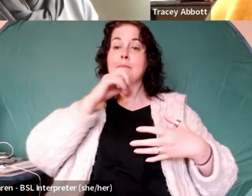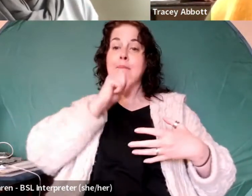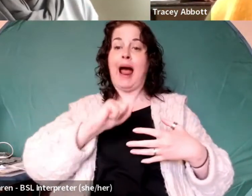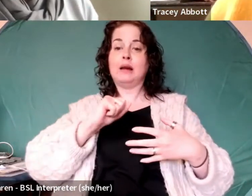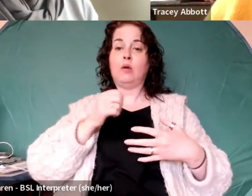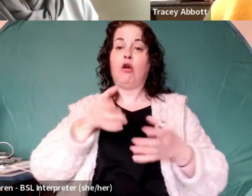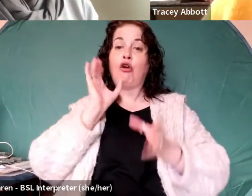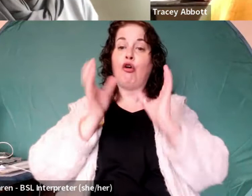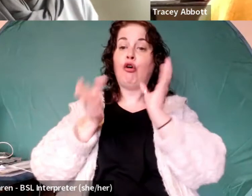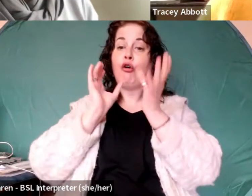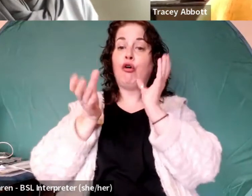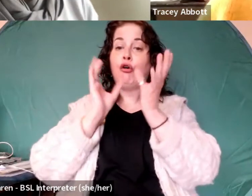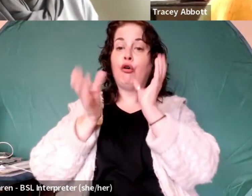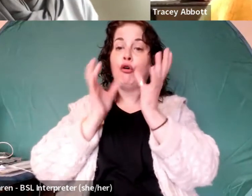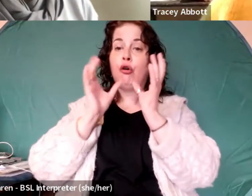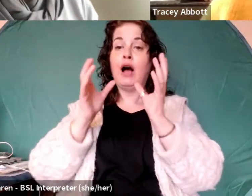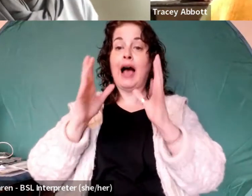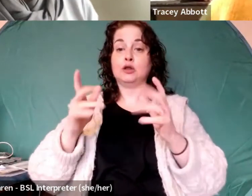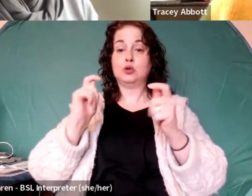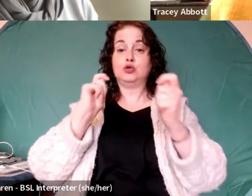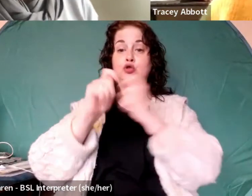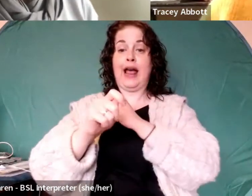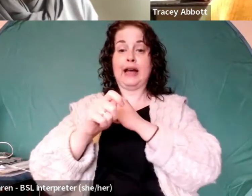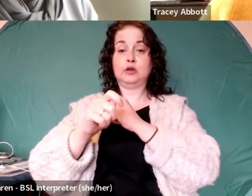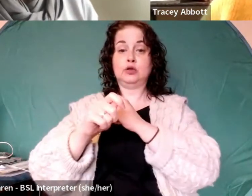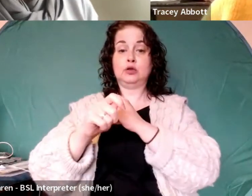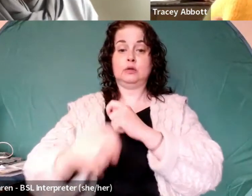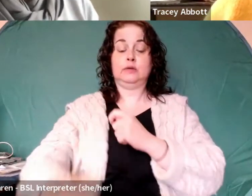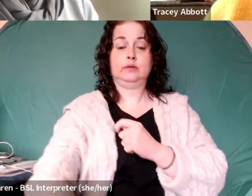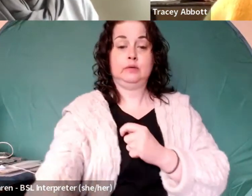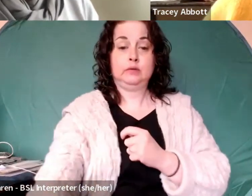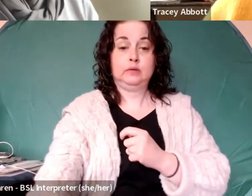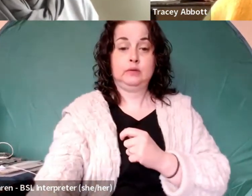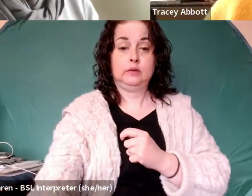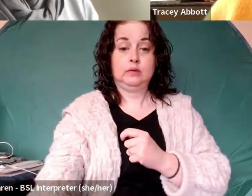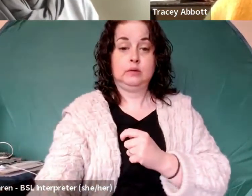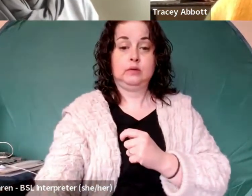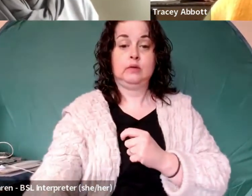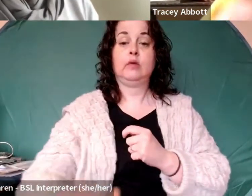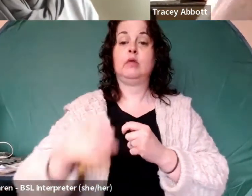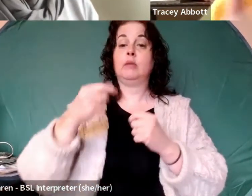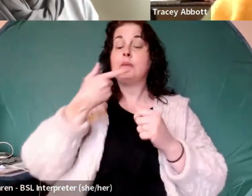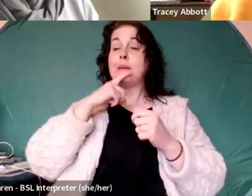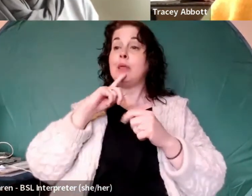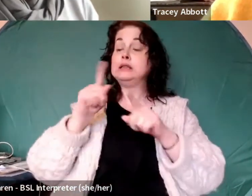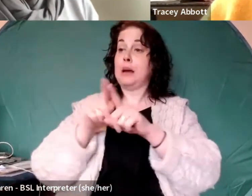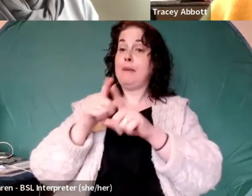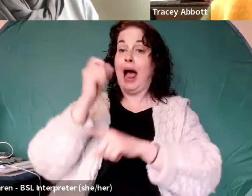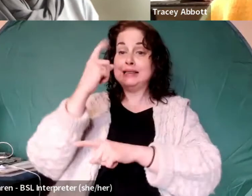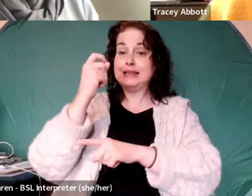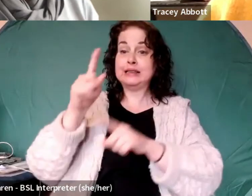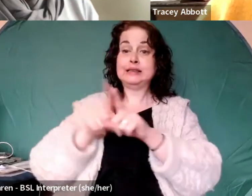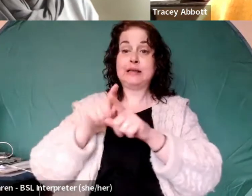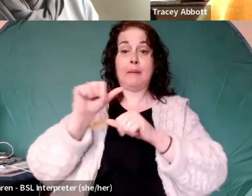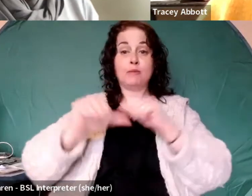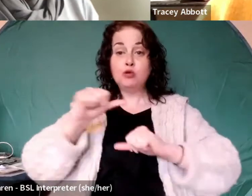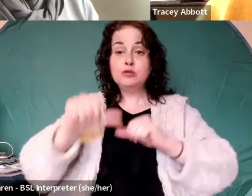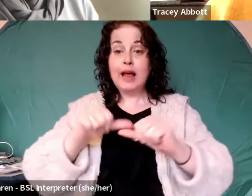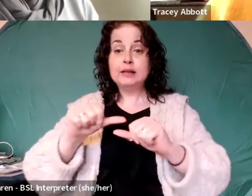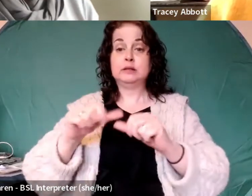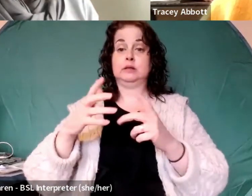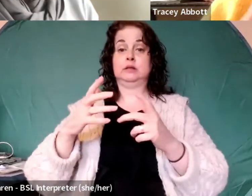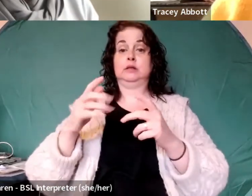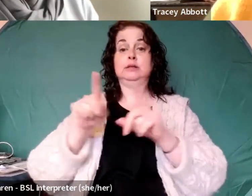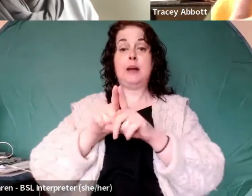beer, that they had to actually change their whole recruitment process, because these people were coming out with the same ideas, the same thought processes, the